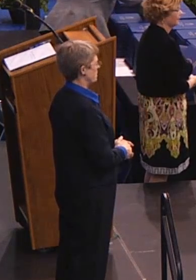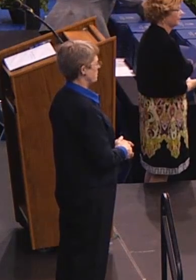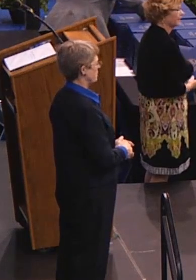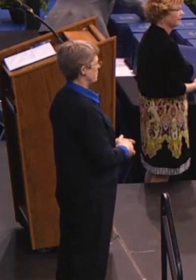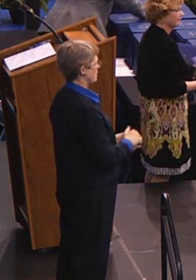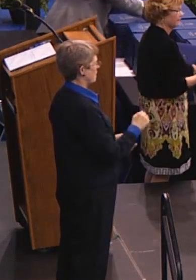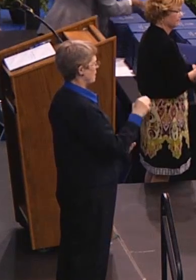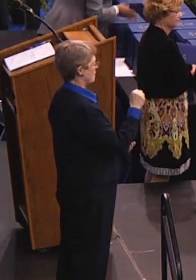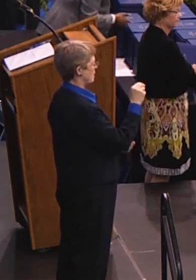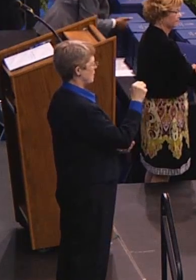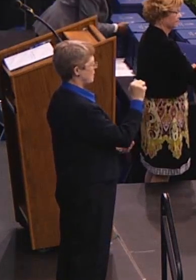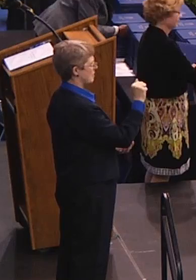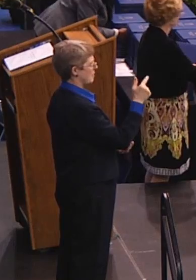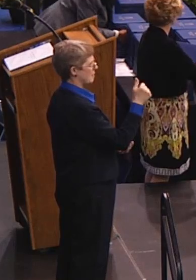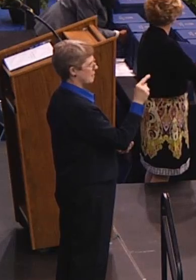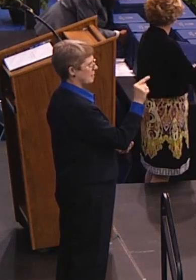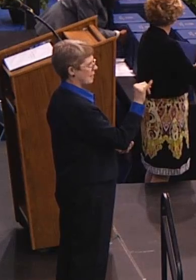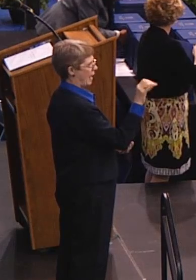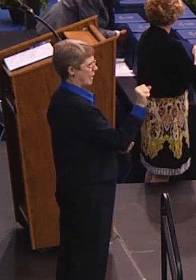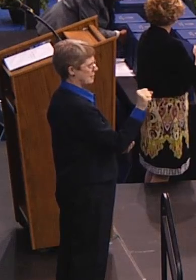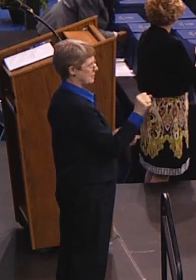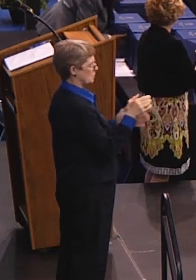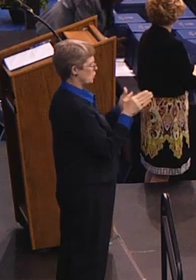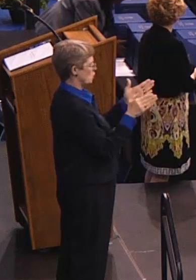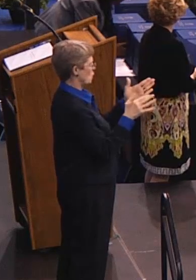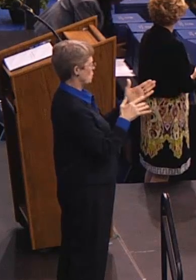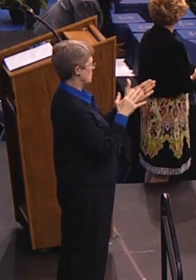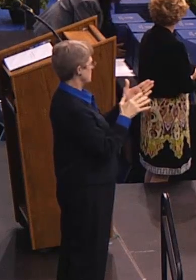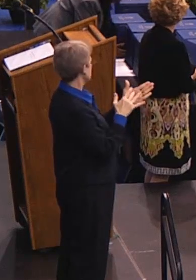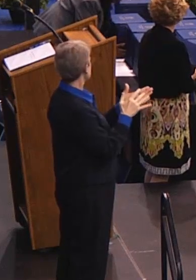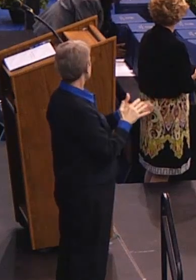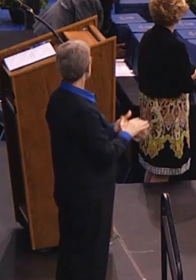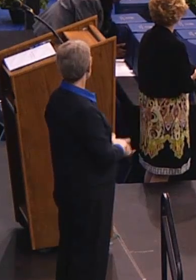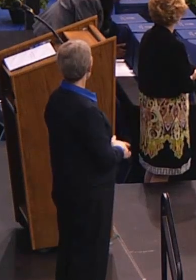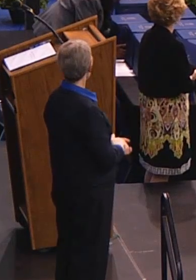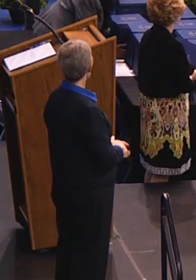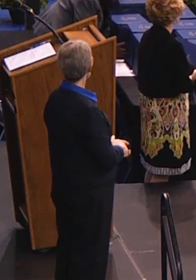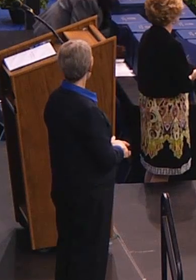Anna Nicole Gaddis, General Studies.